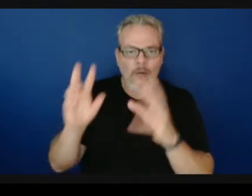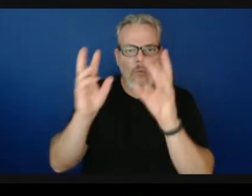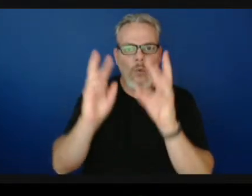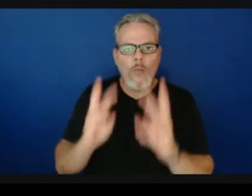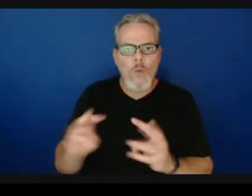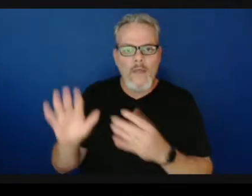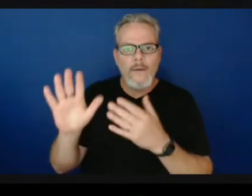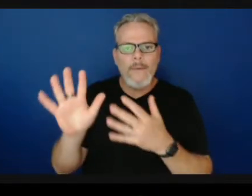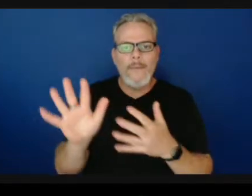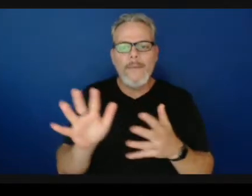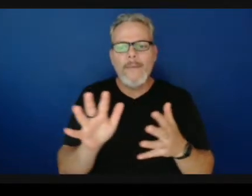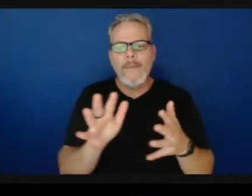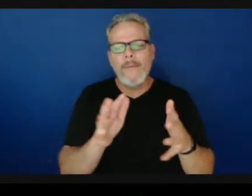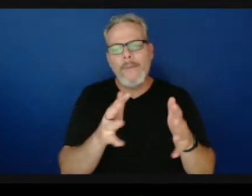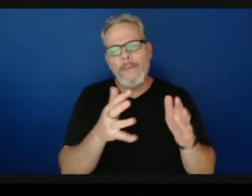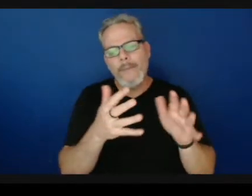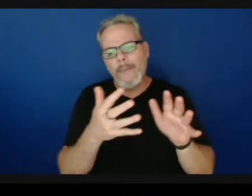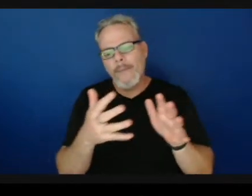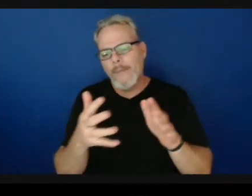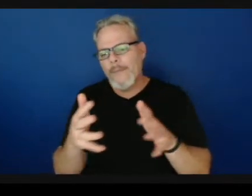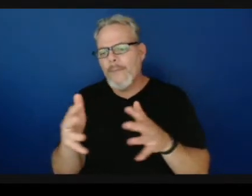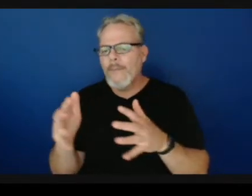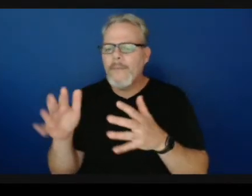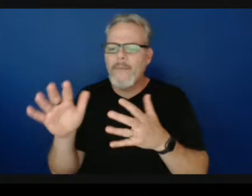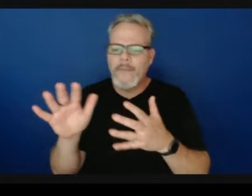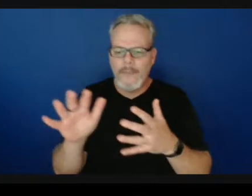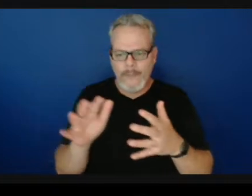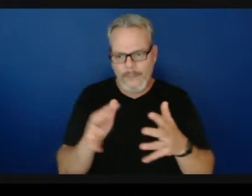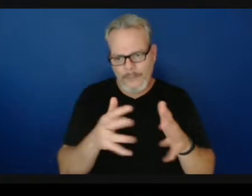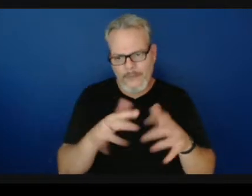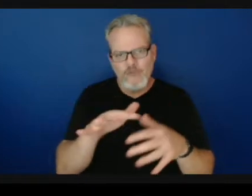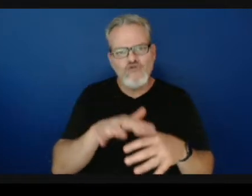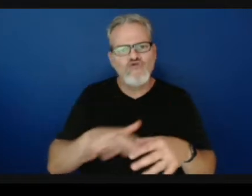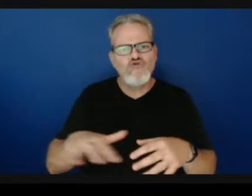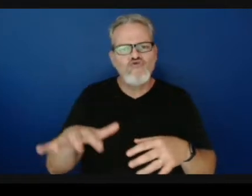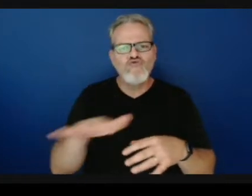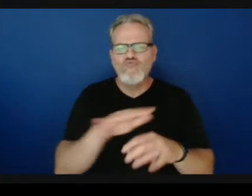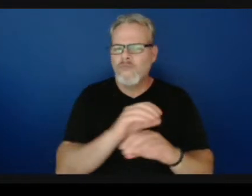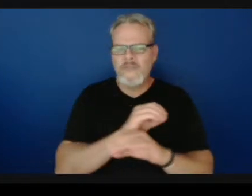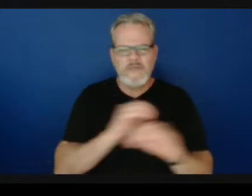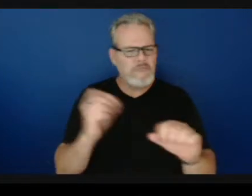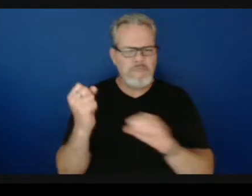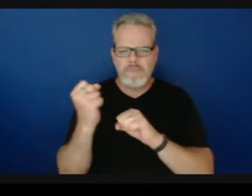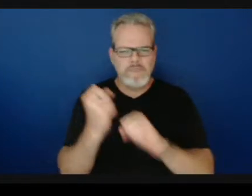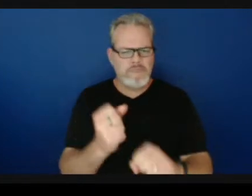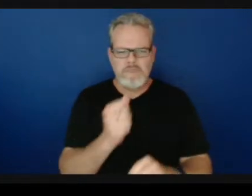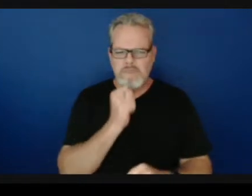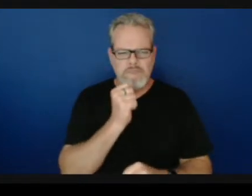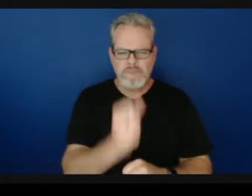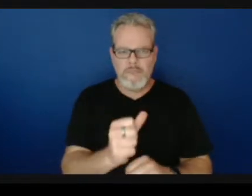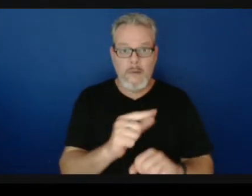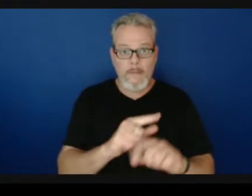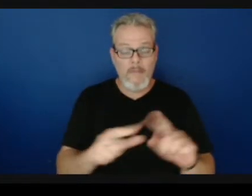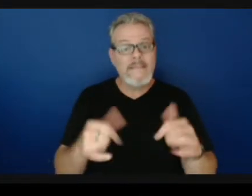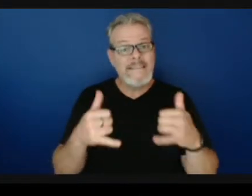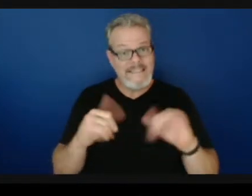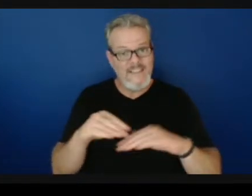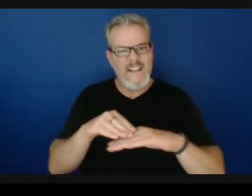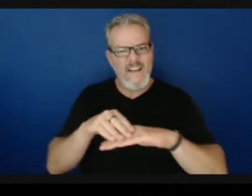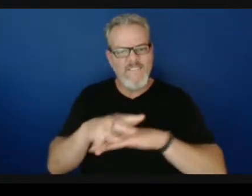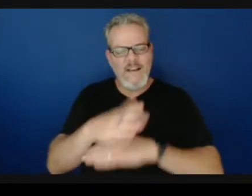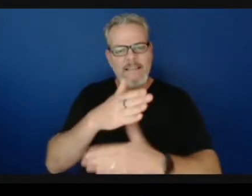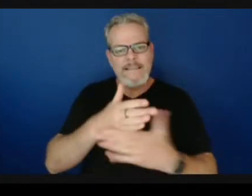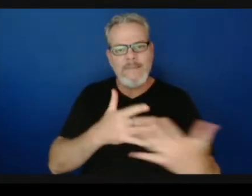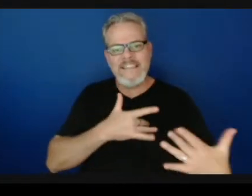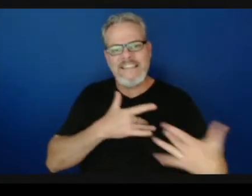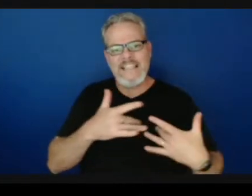the predicted concentration of gases here. Nothing very intense, but could still affect sensitive individuals in nearby